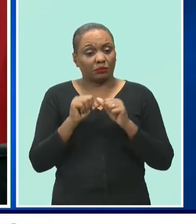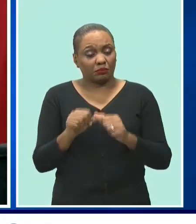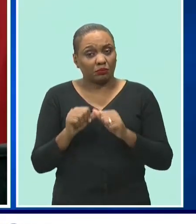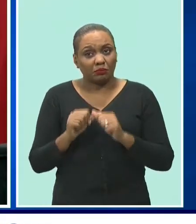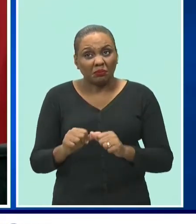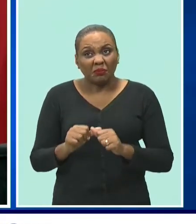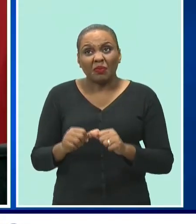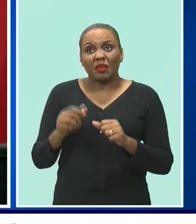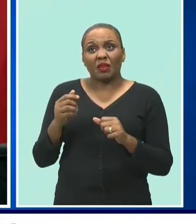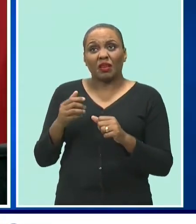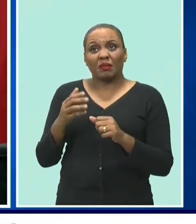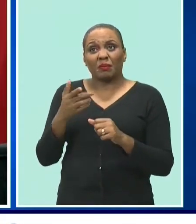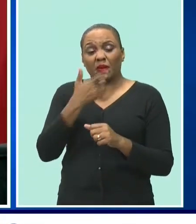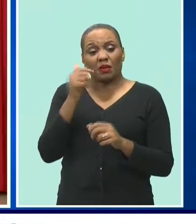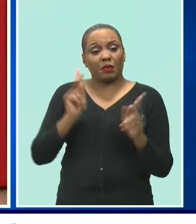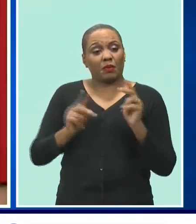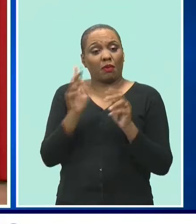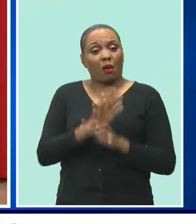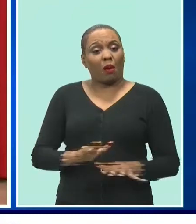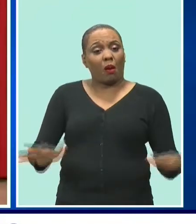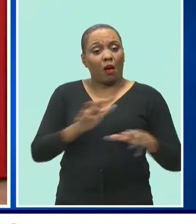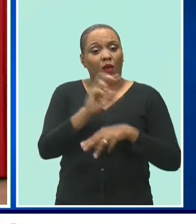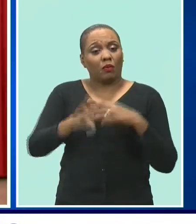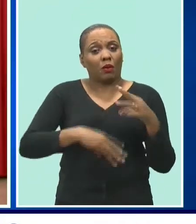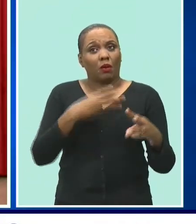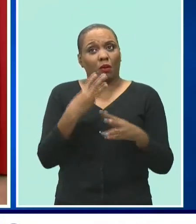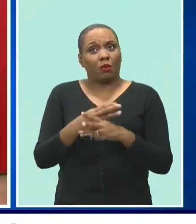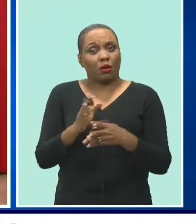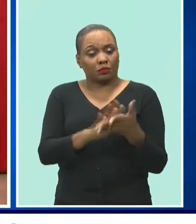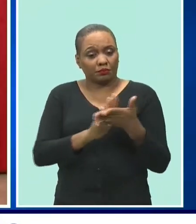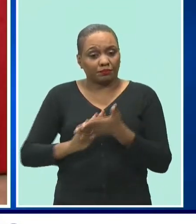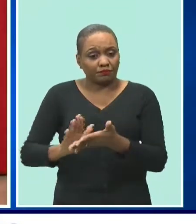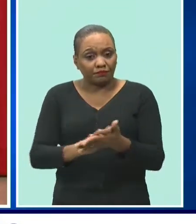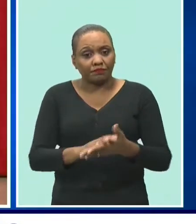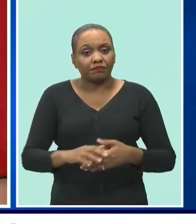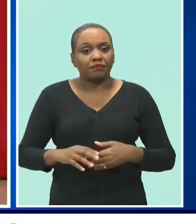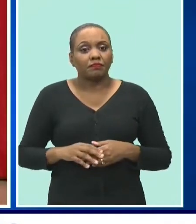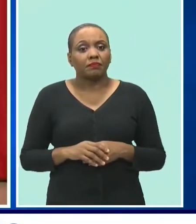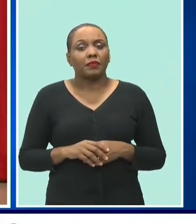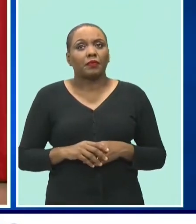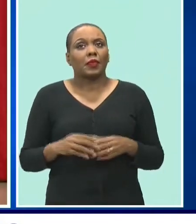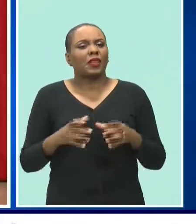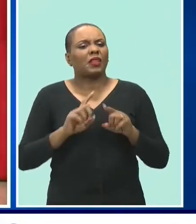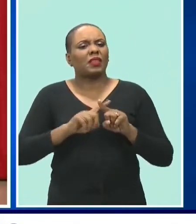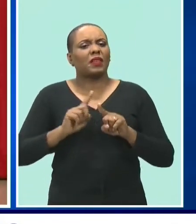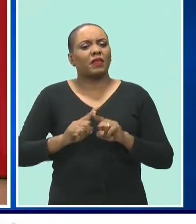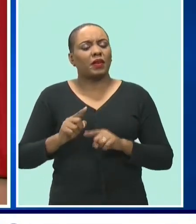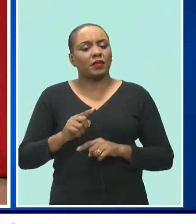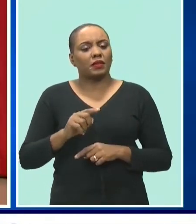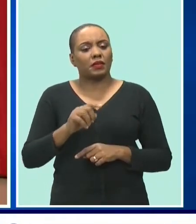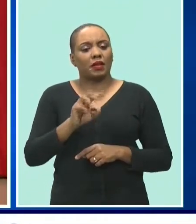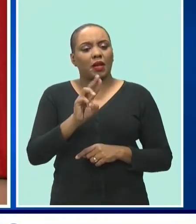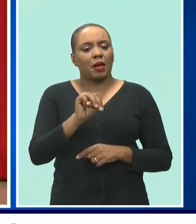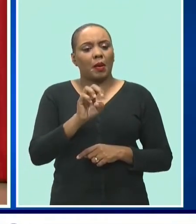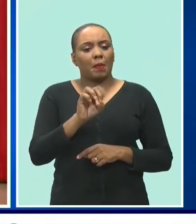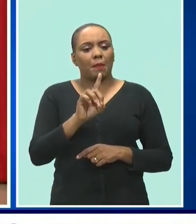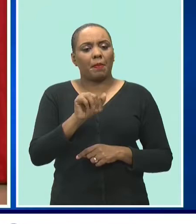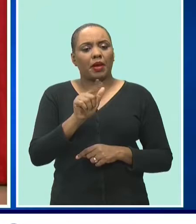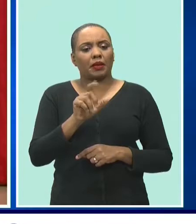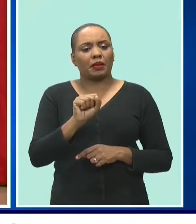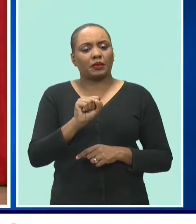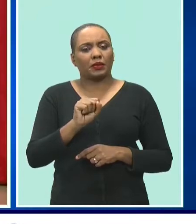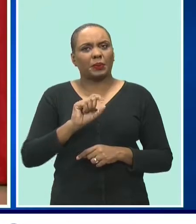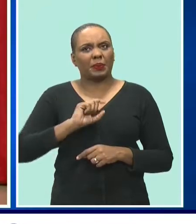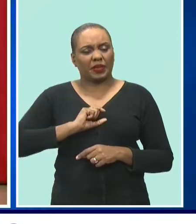are internationally recognized. Medals bearing the police force's insignia were presented to over 50